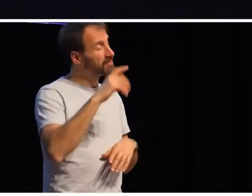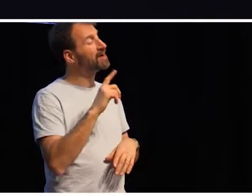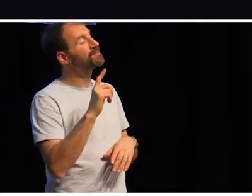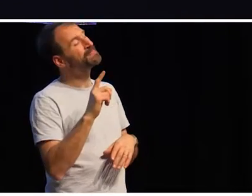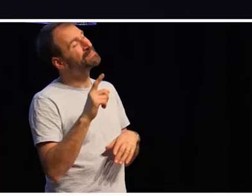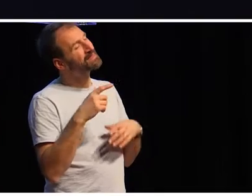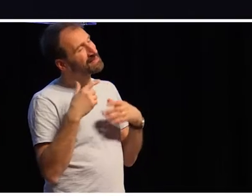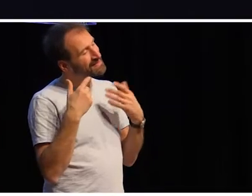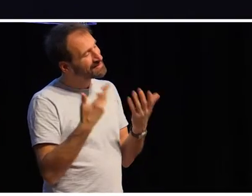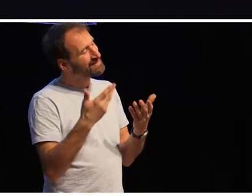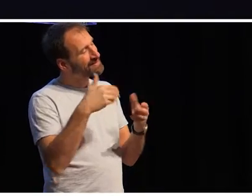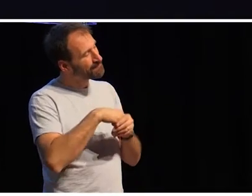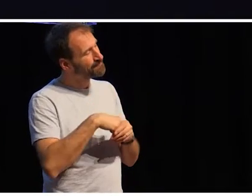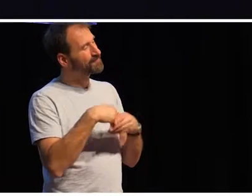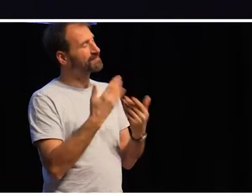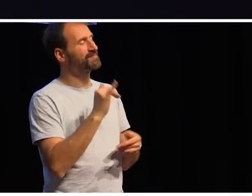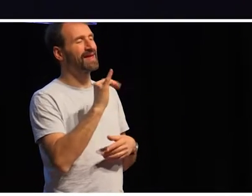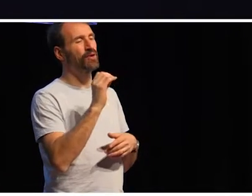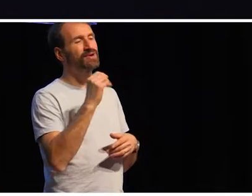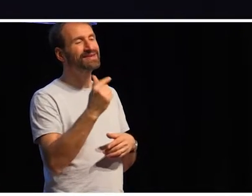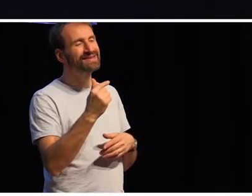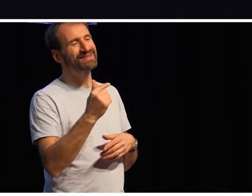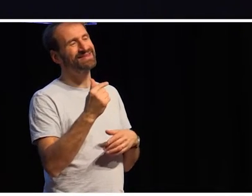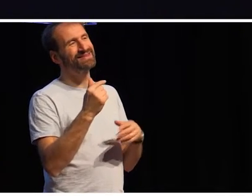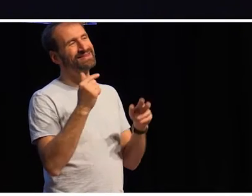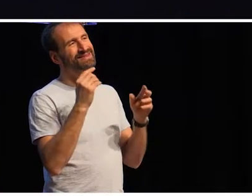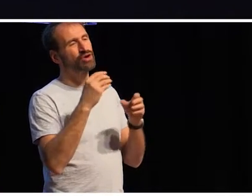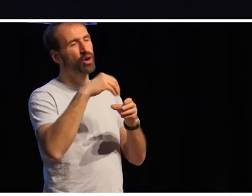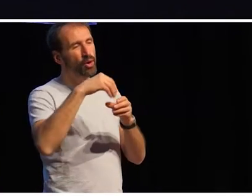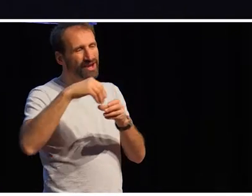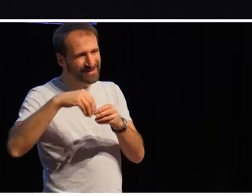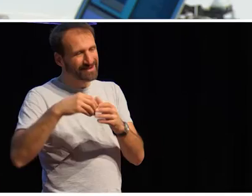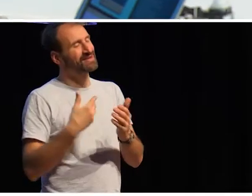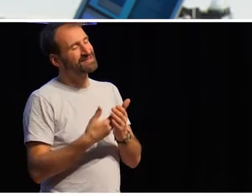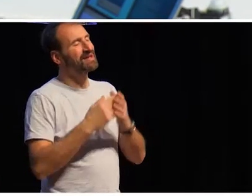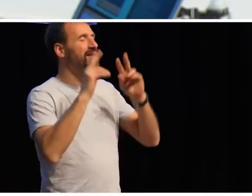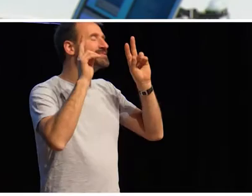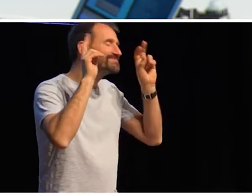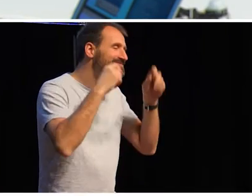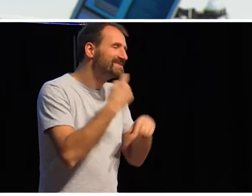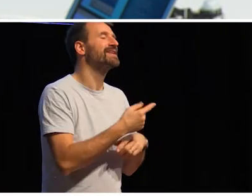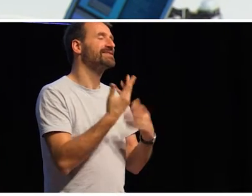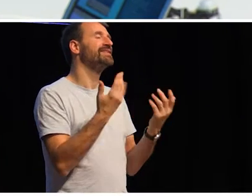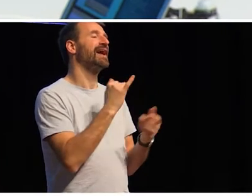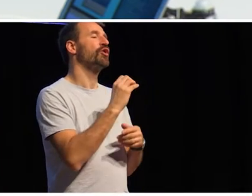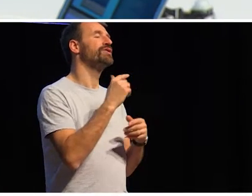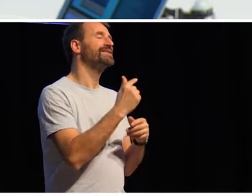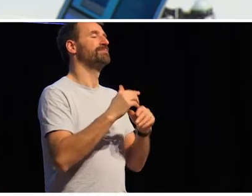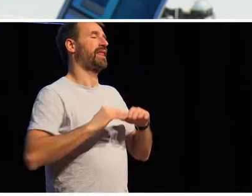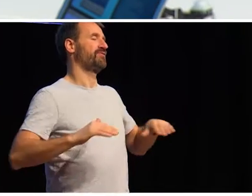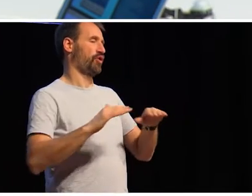makes everything kind of an IoT platform. So you have interfaces that allow you to connect to different sensors and